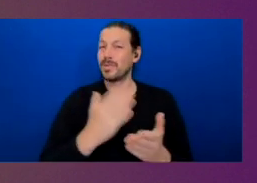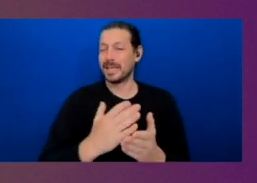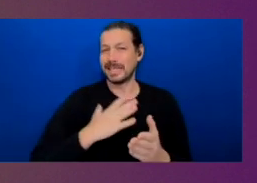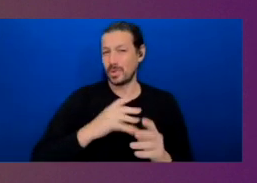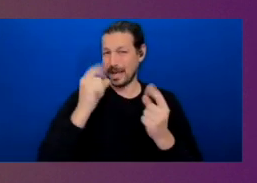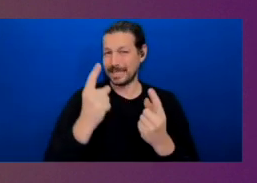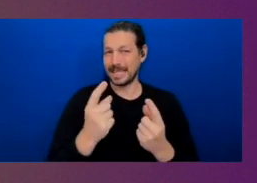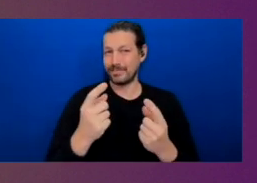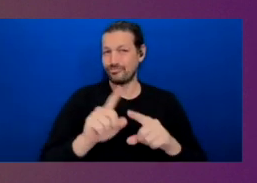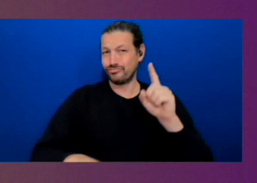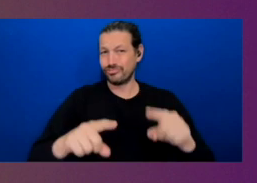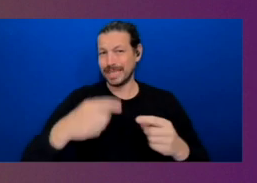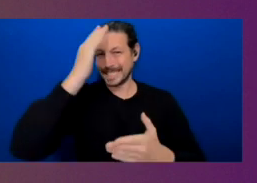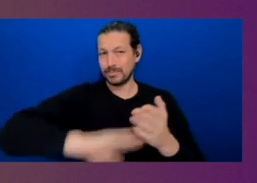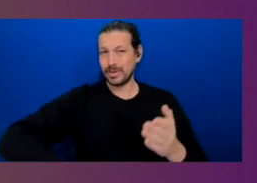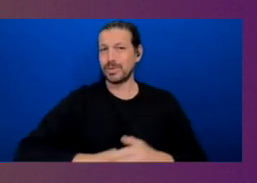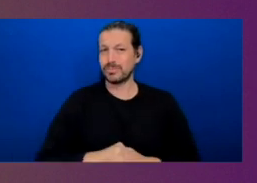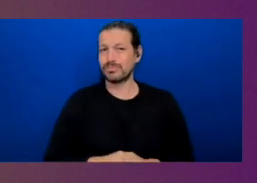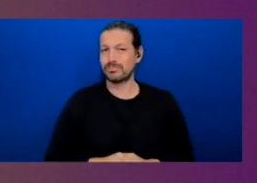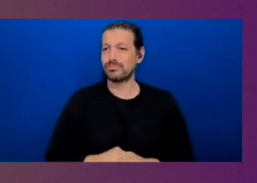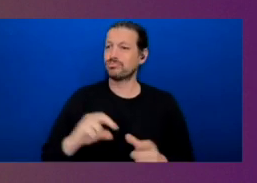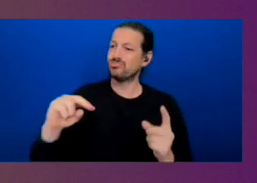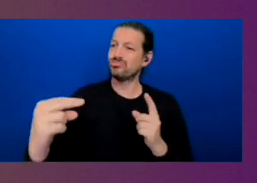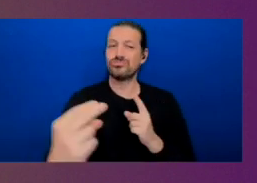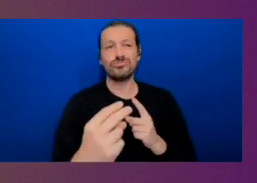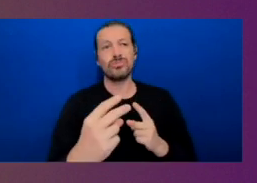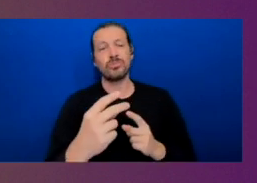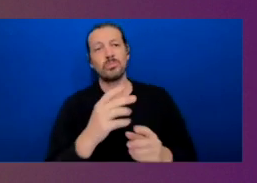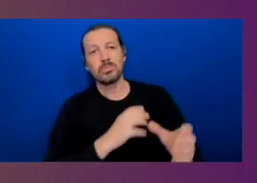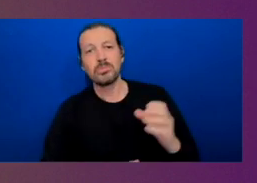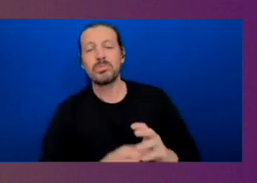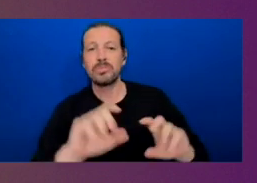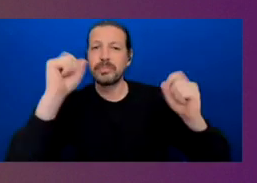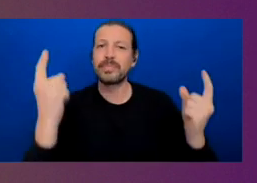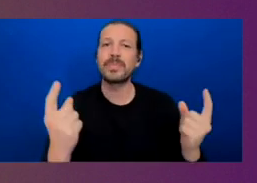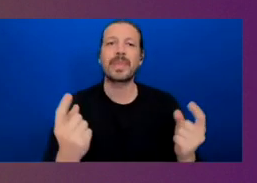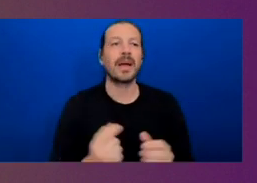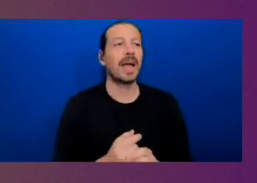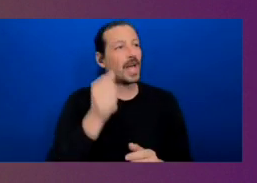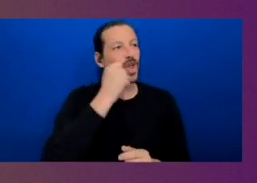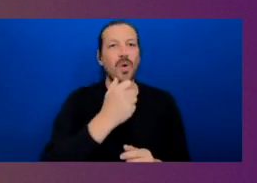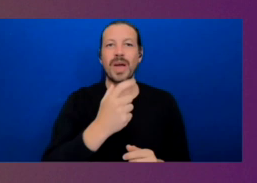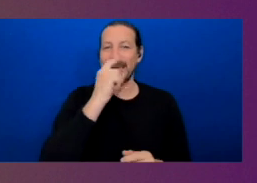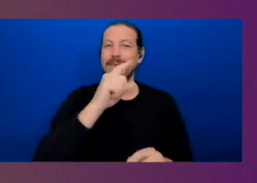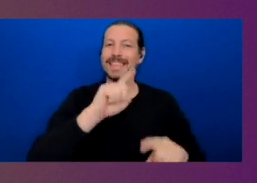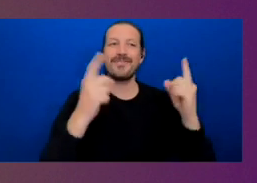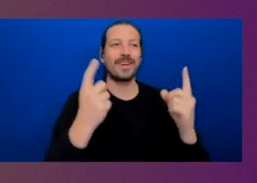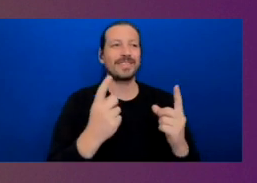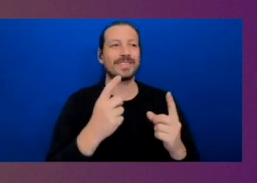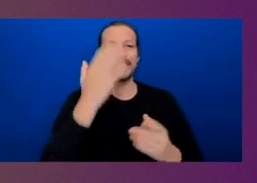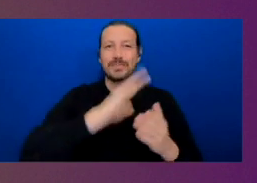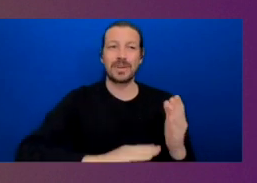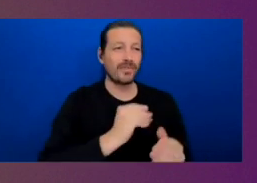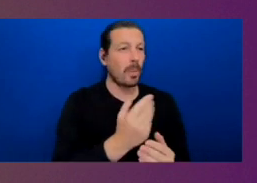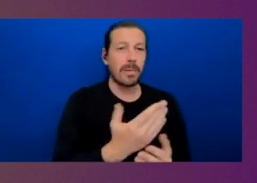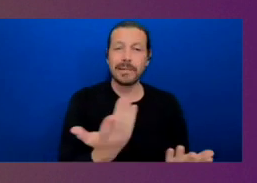and understanding how varied experience can be depending on personal characteristics, but also age, as Leonie